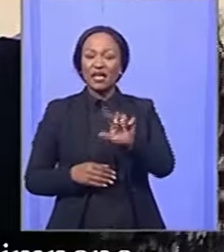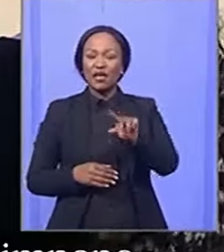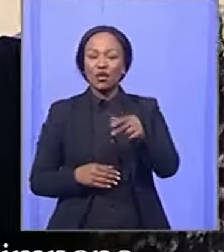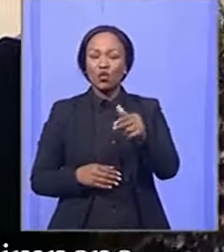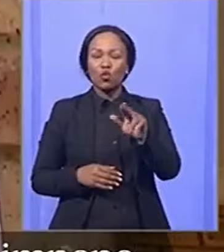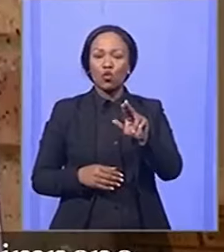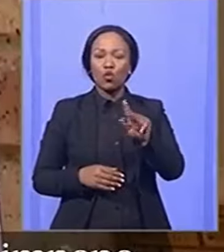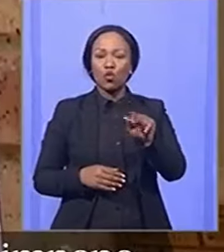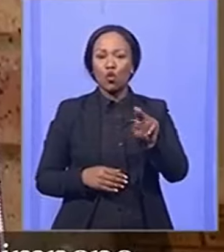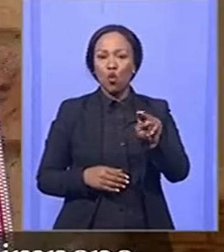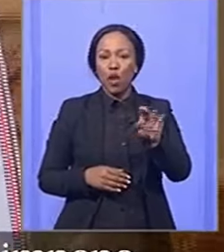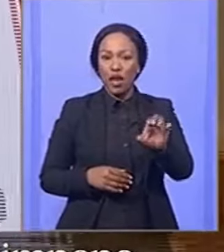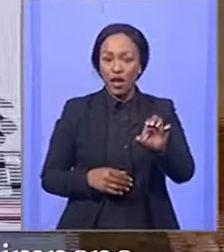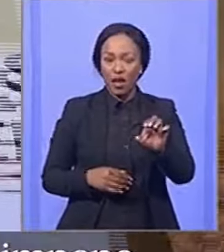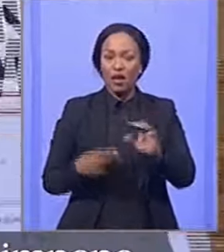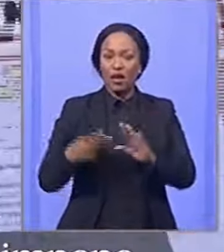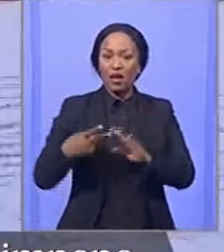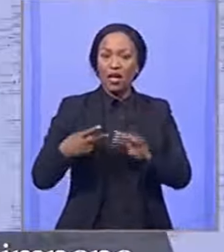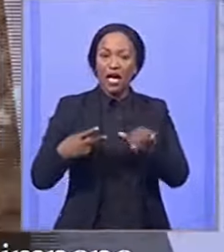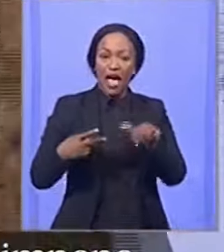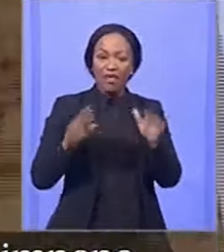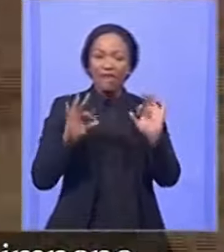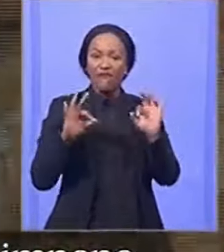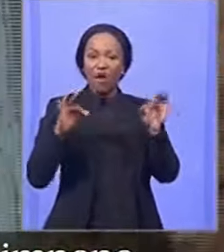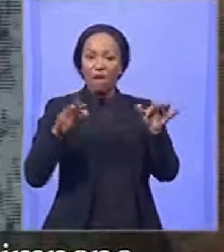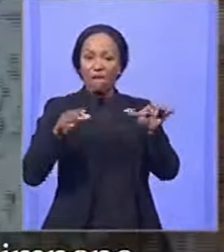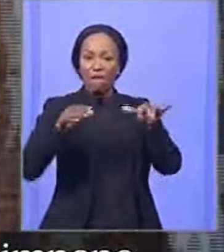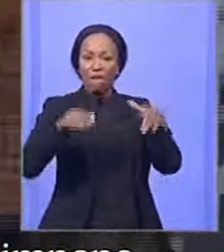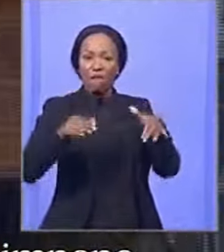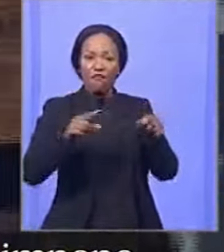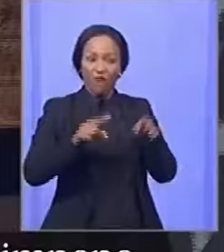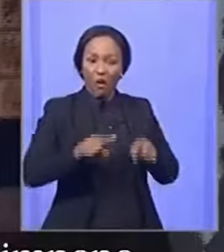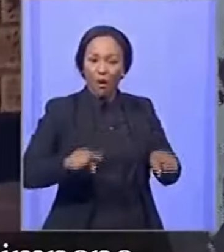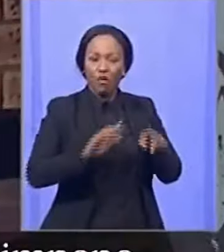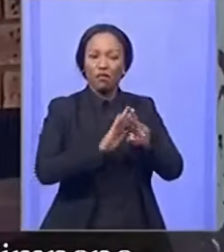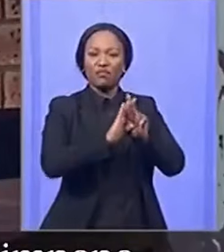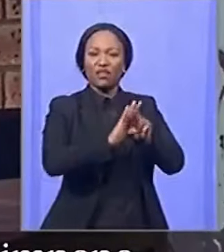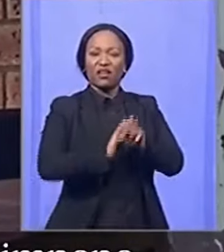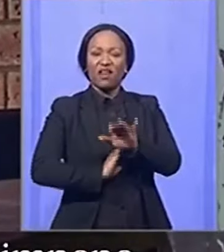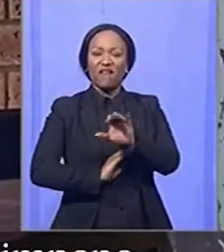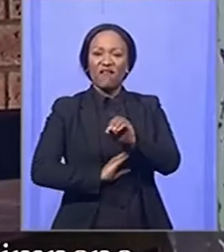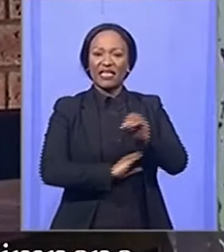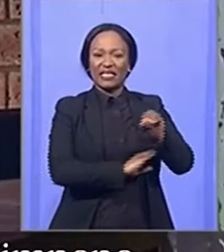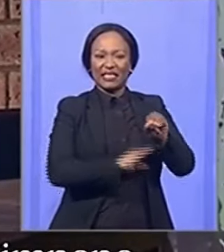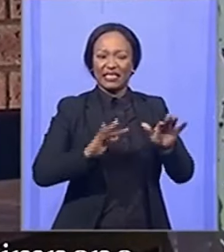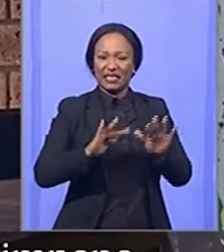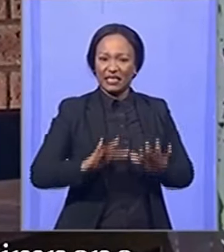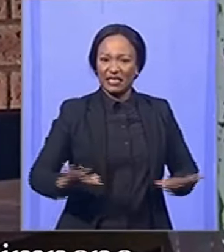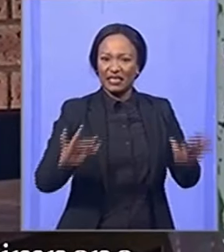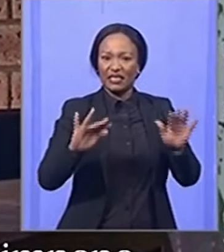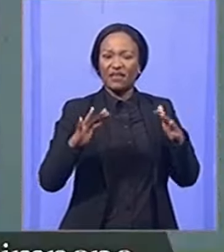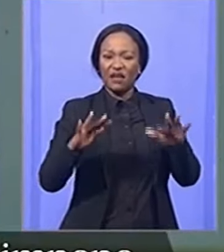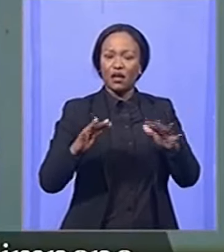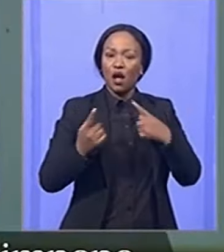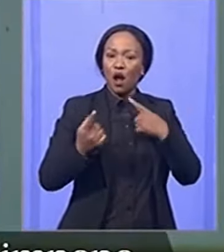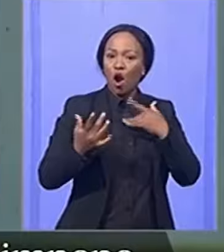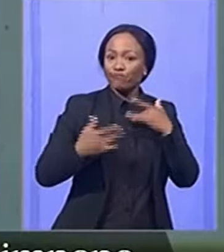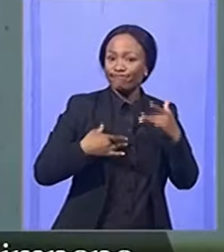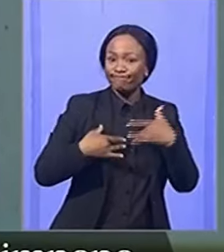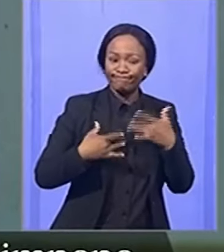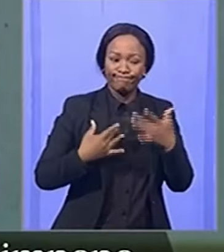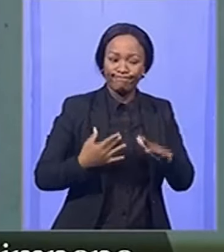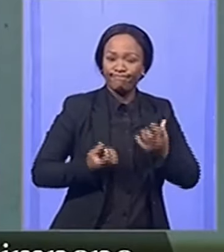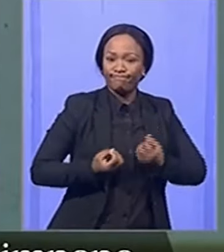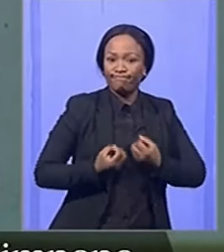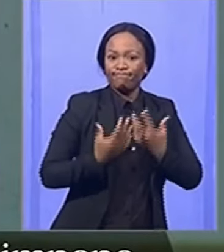Demands Forum yeo e emelago bašomedi ba go feta 500 ka seleteng se sa sekhukhune ba tšweleditše ditlhotlo tše mmalwa tšeo ba